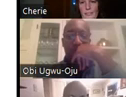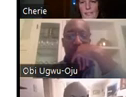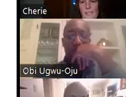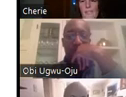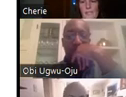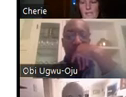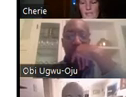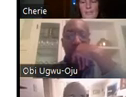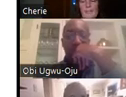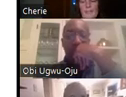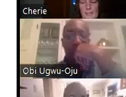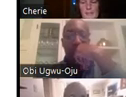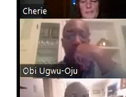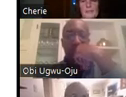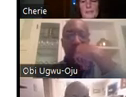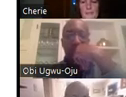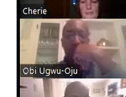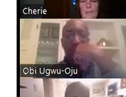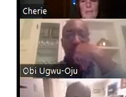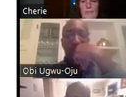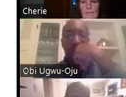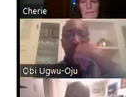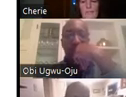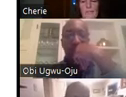know, it's a conundrum.